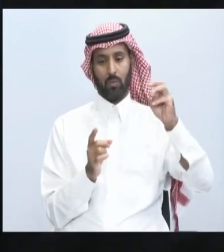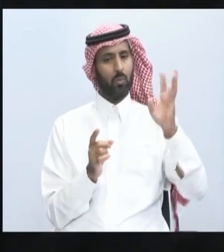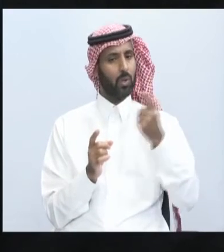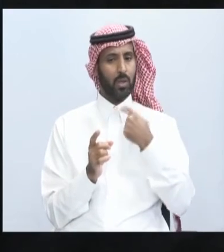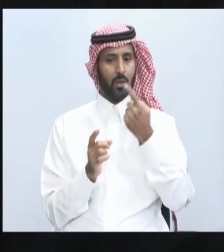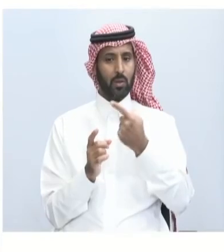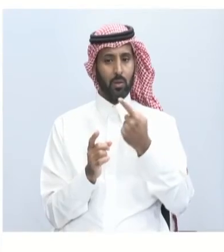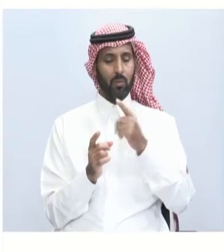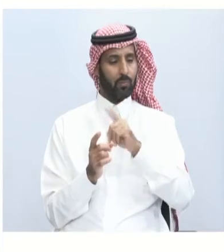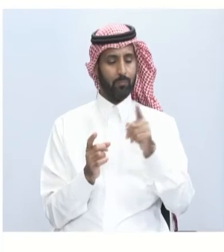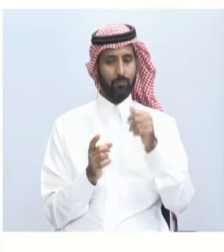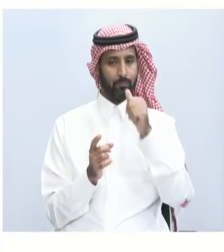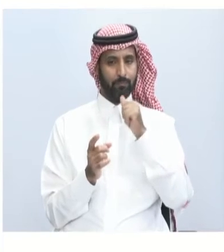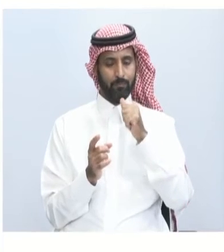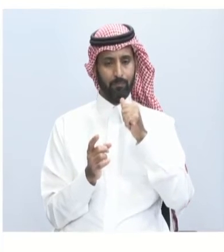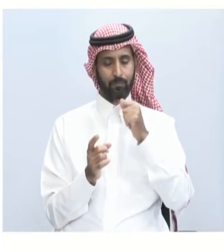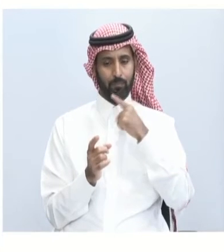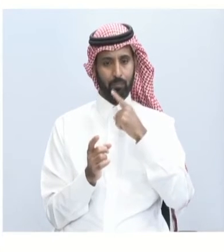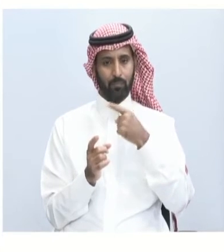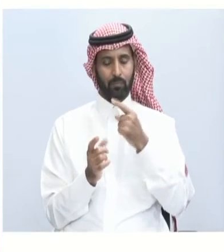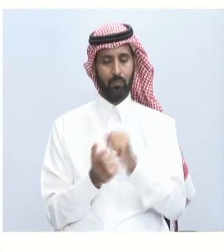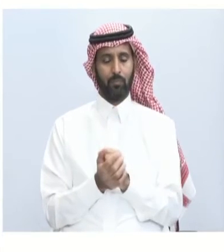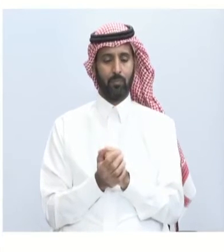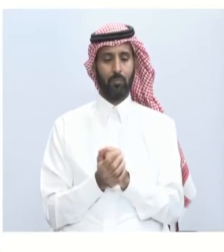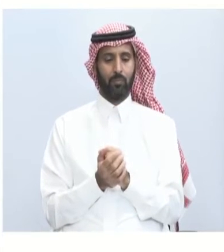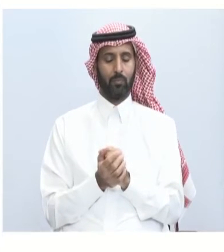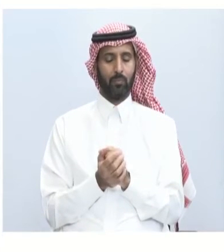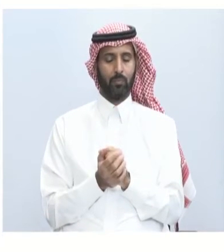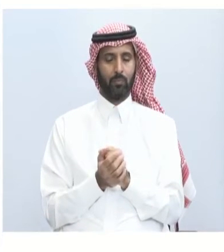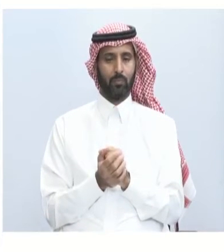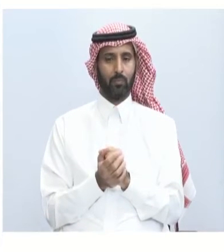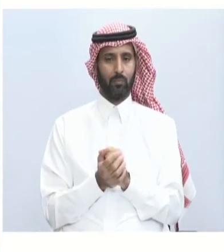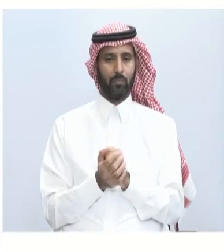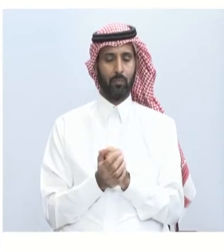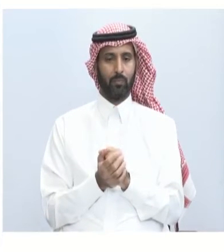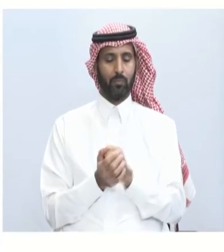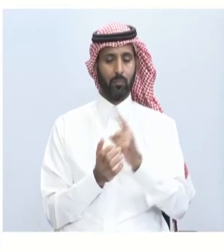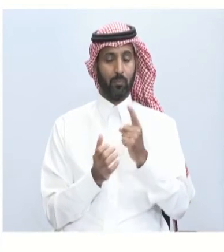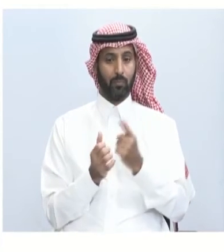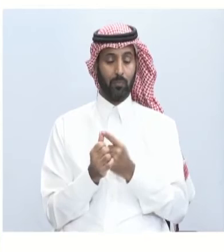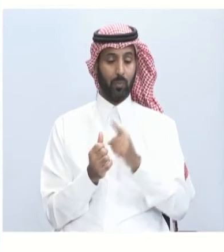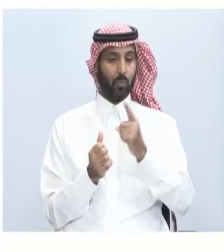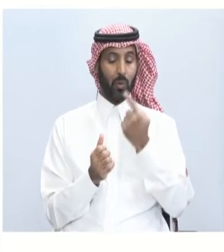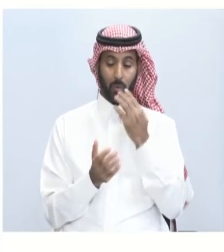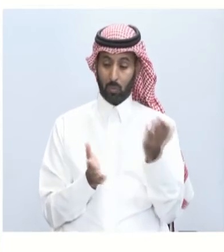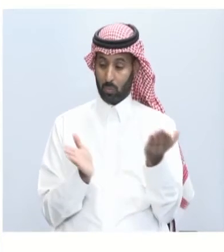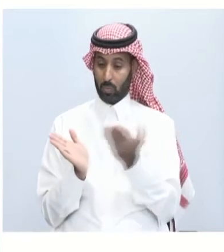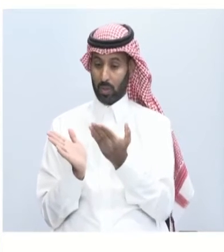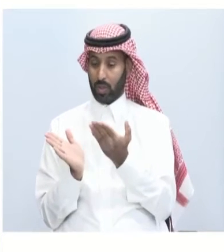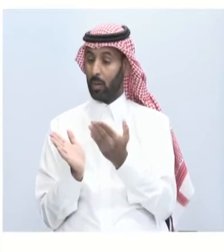which one of them that Tom did not say. So the first one, welcome to